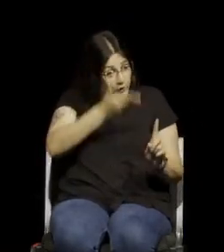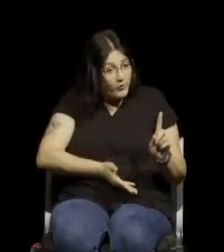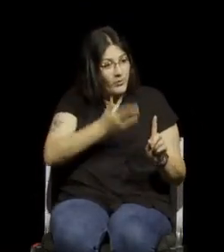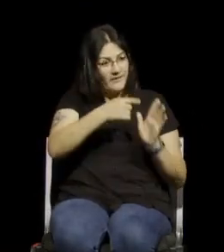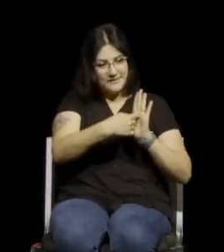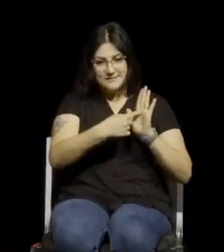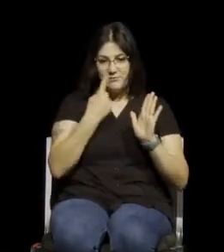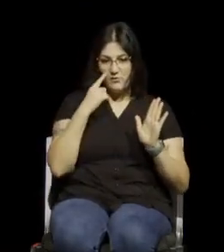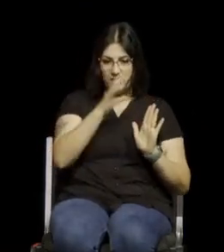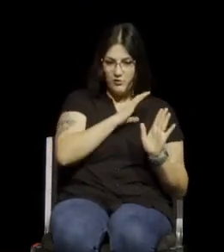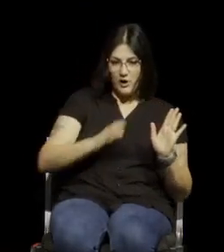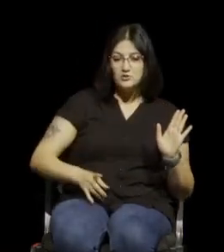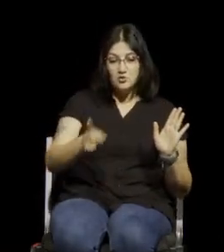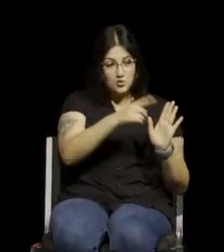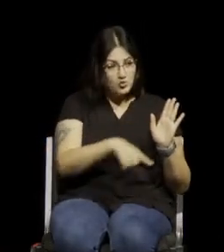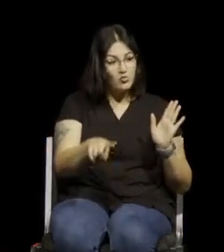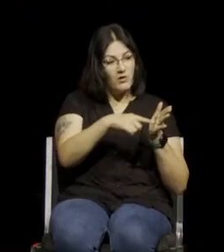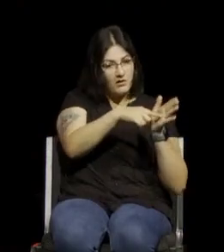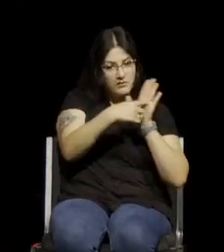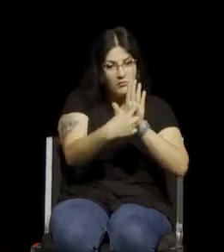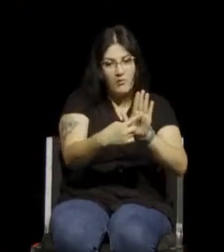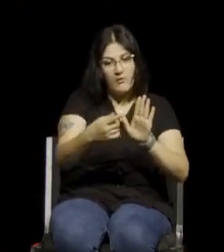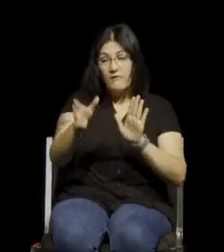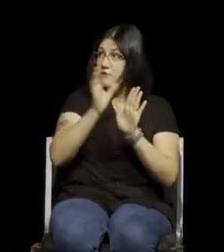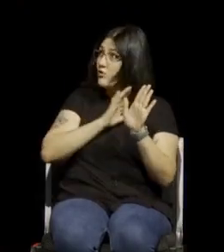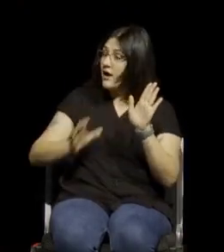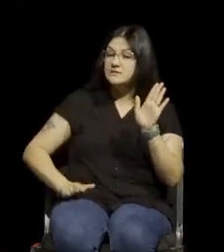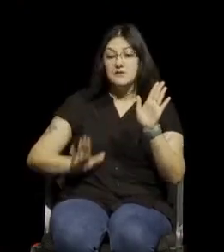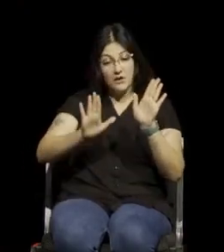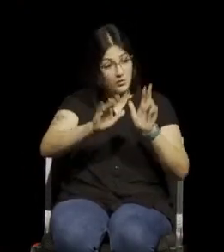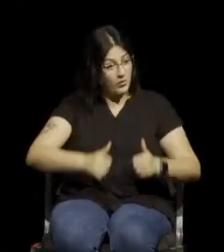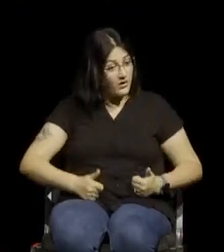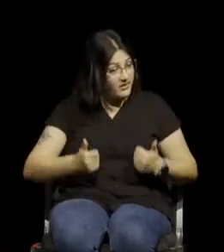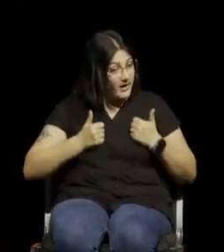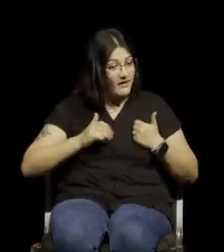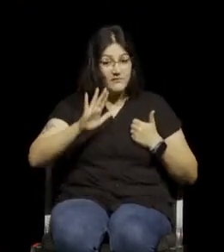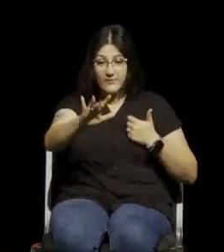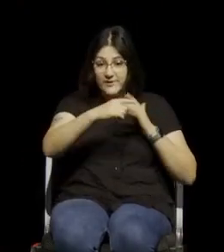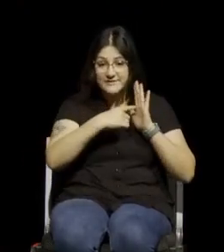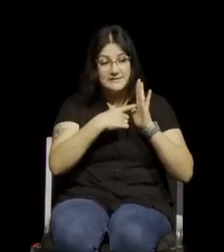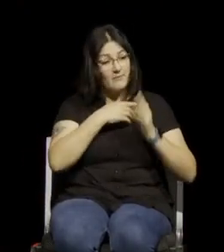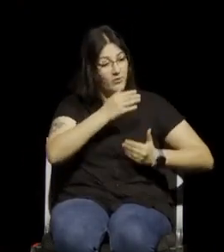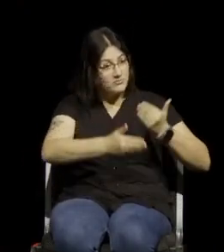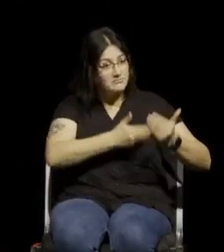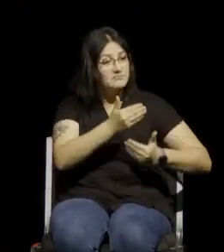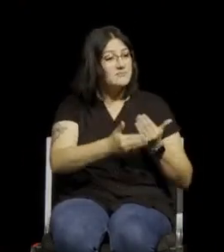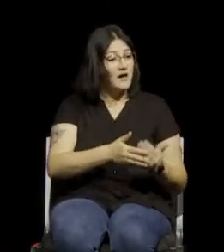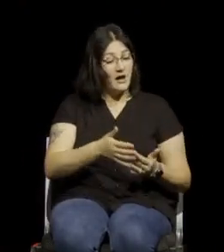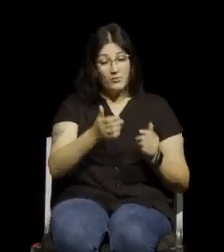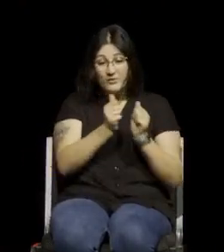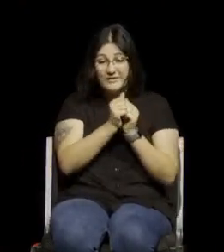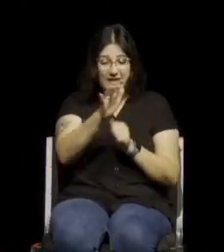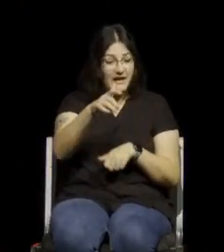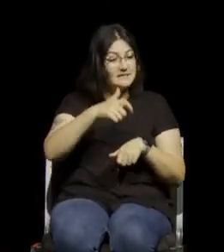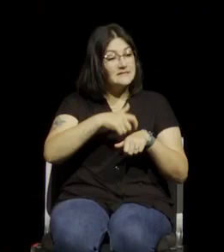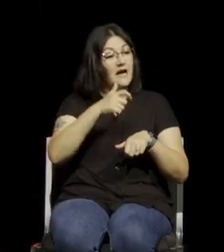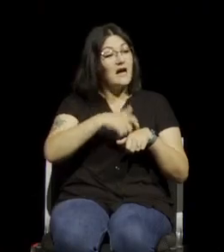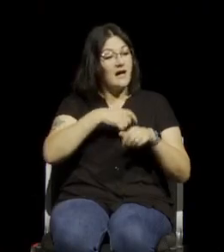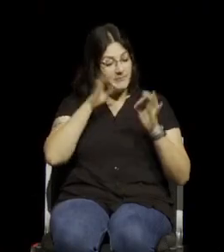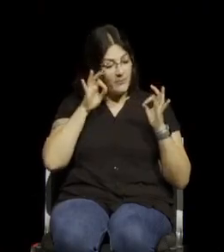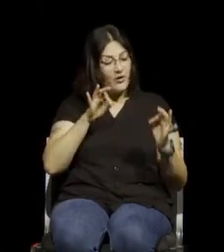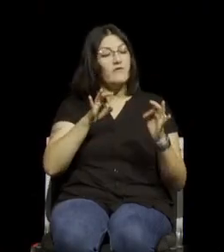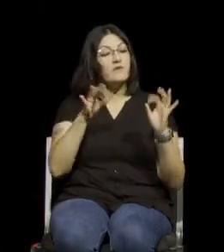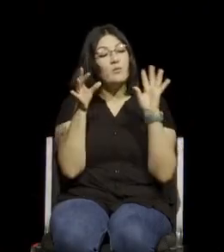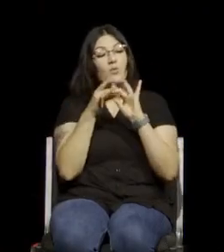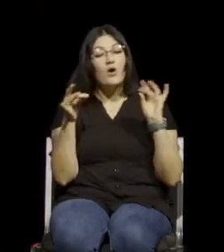of Christ. You are the aroma of Christ. Through the life that you live, the example that you live out before them, and through the timely word and the